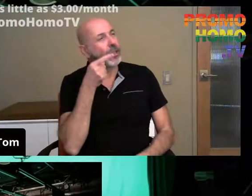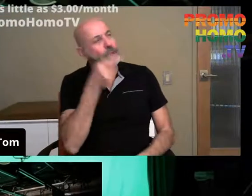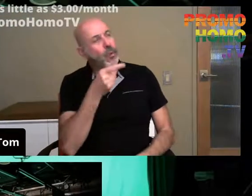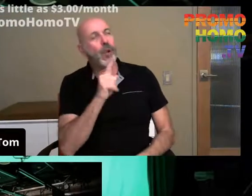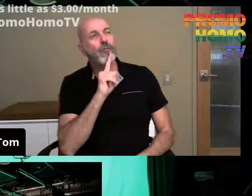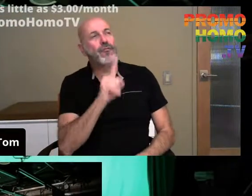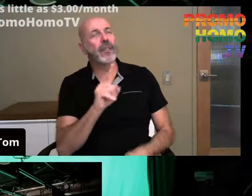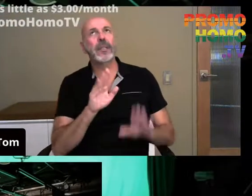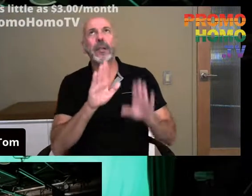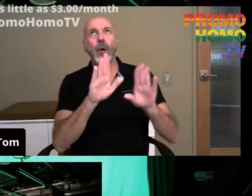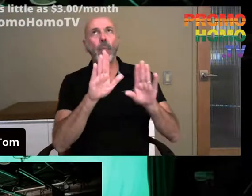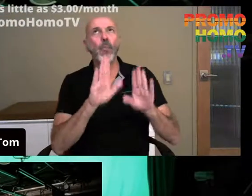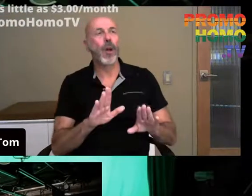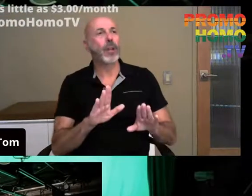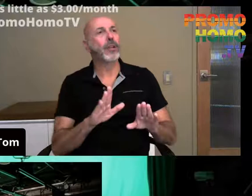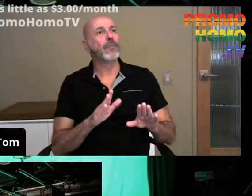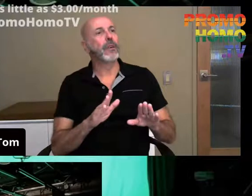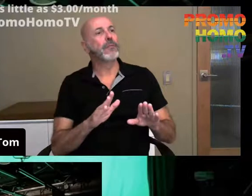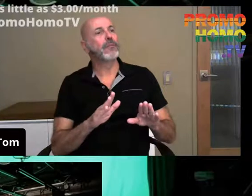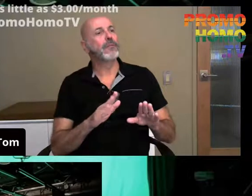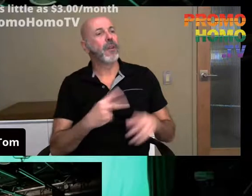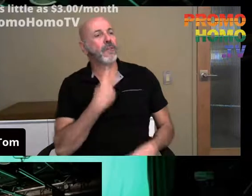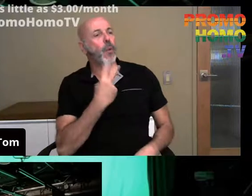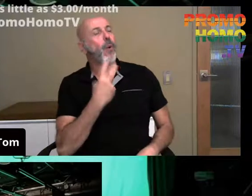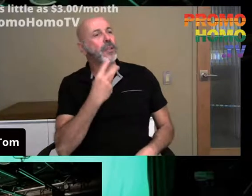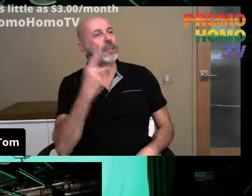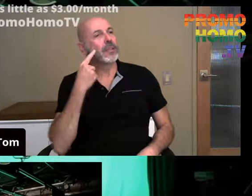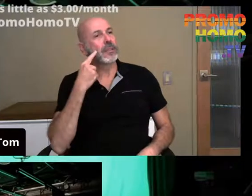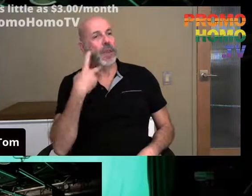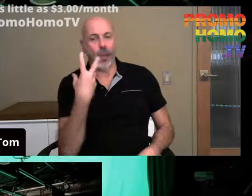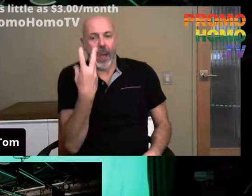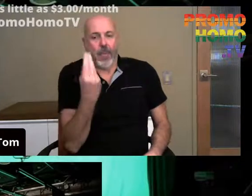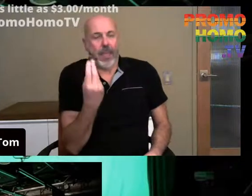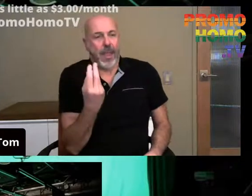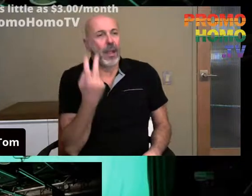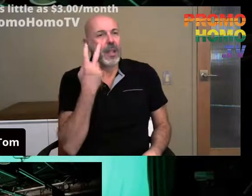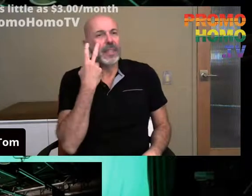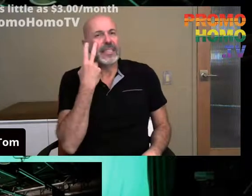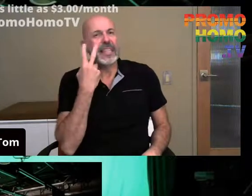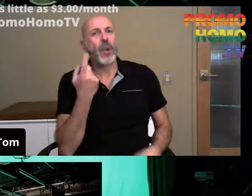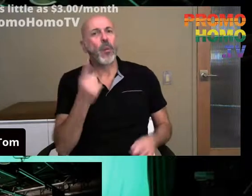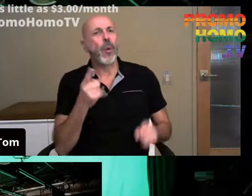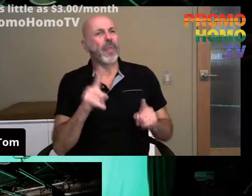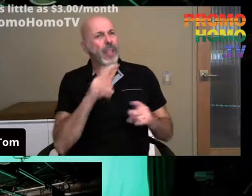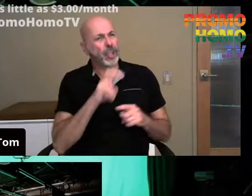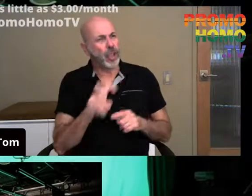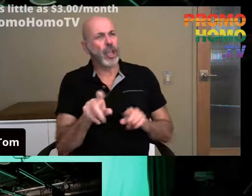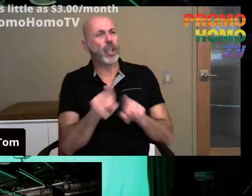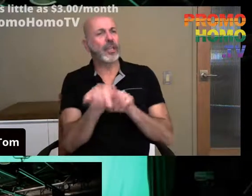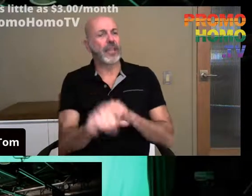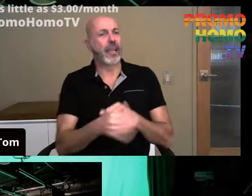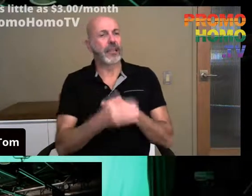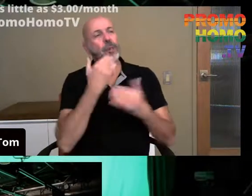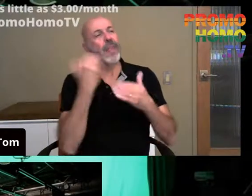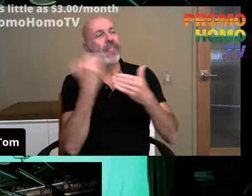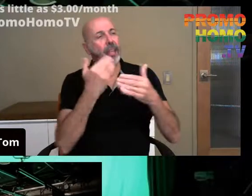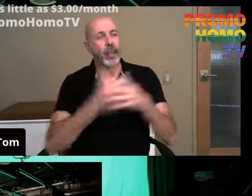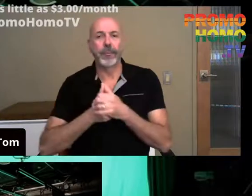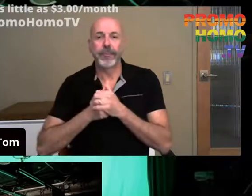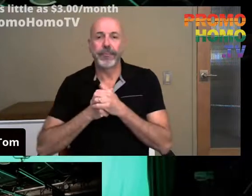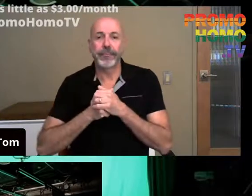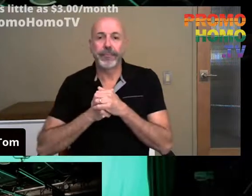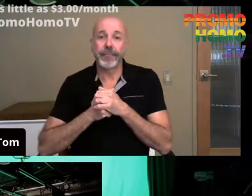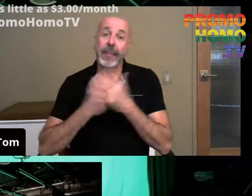an incredible voice for putting out there what that looks like and what that journey is, and I thank you.